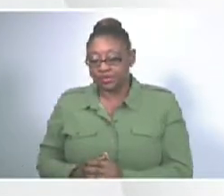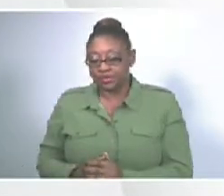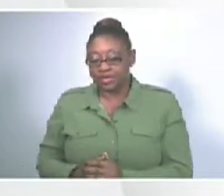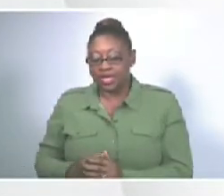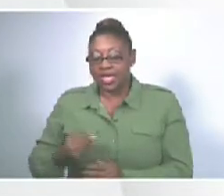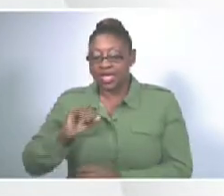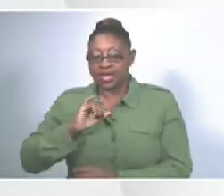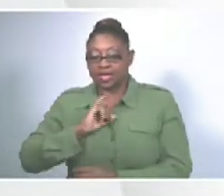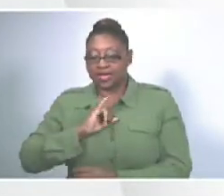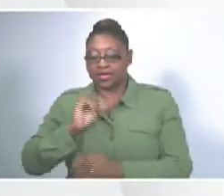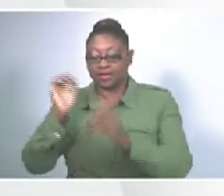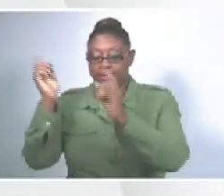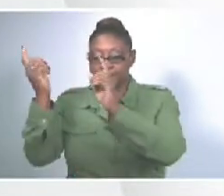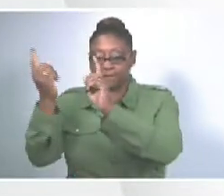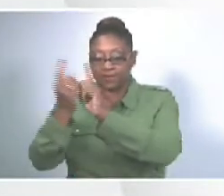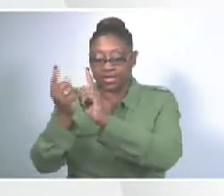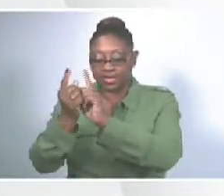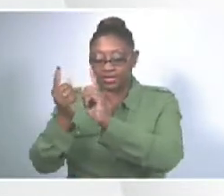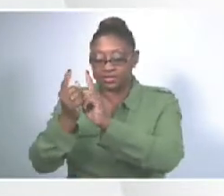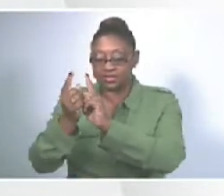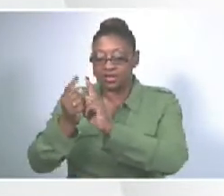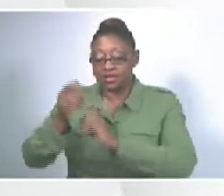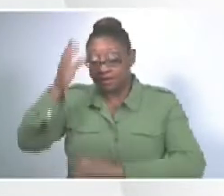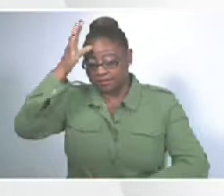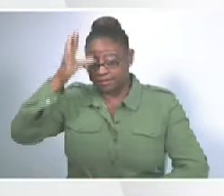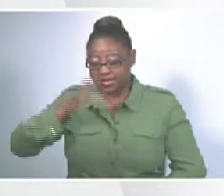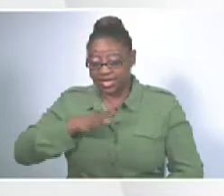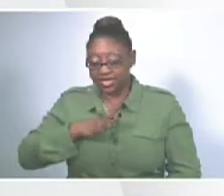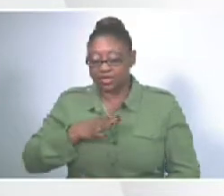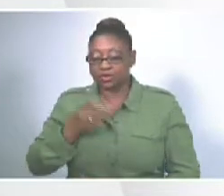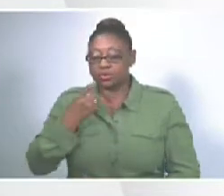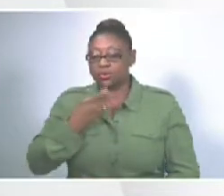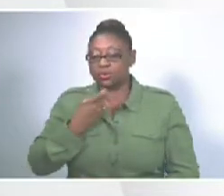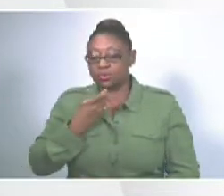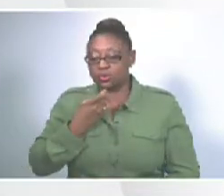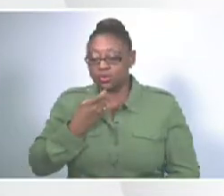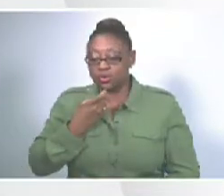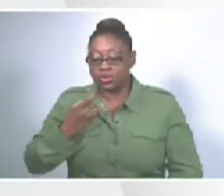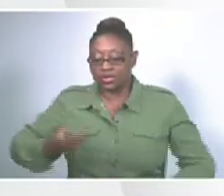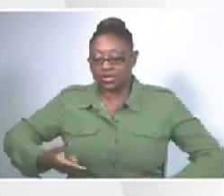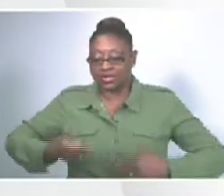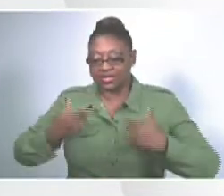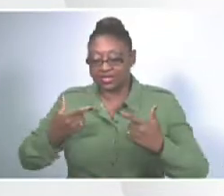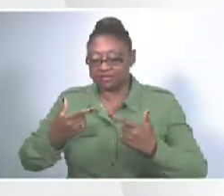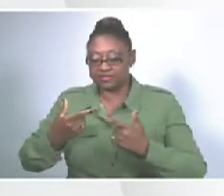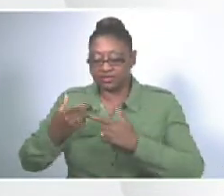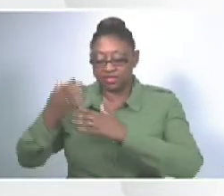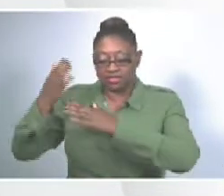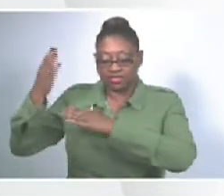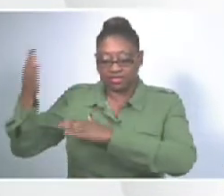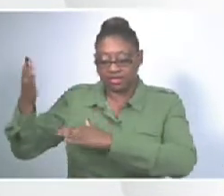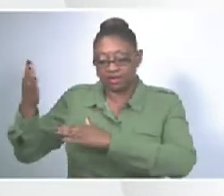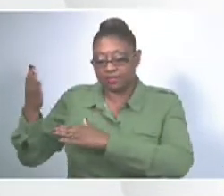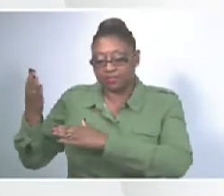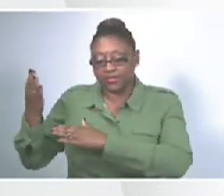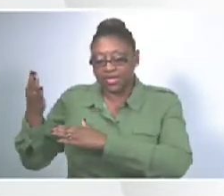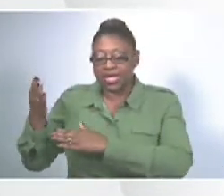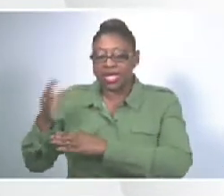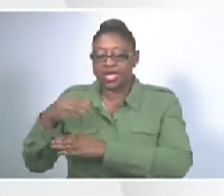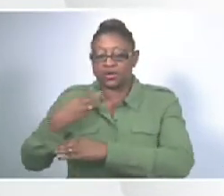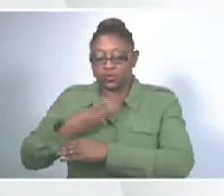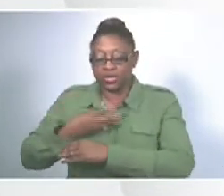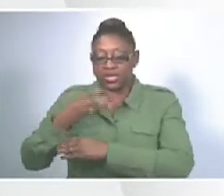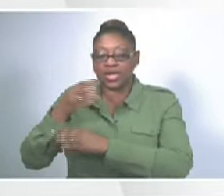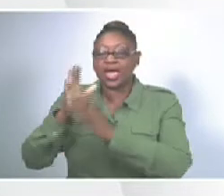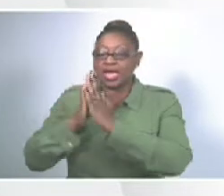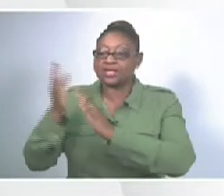met a technical engineer who was a consultant. That's our own firm, and maybe someone like her would be interested